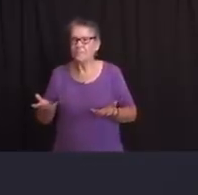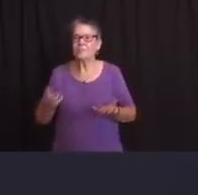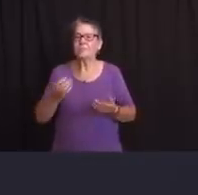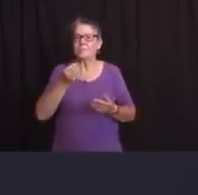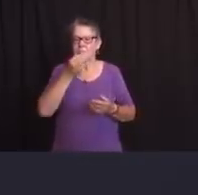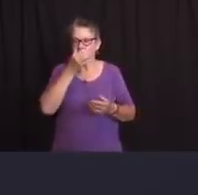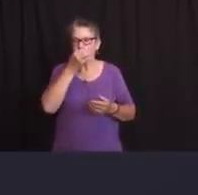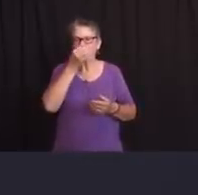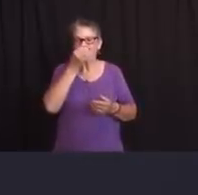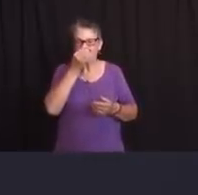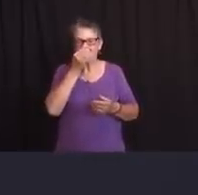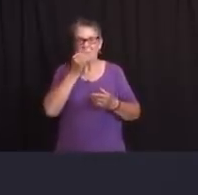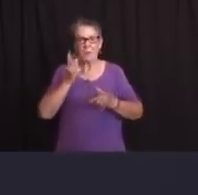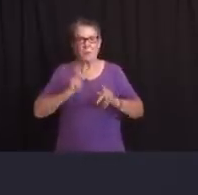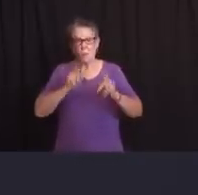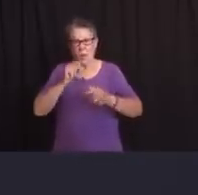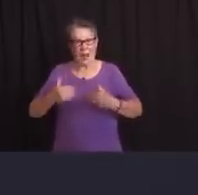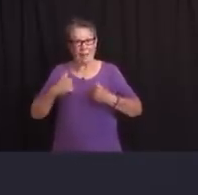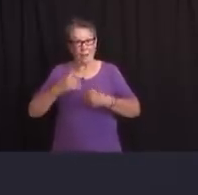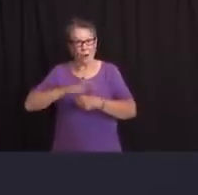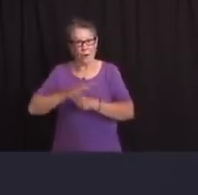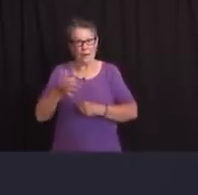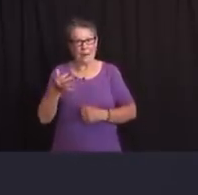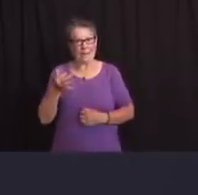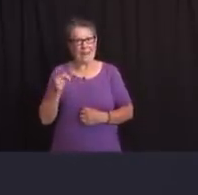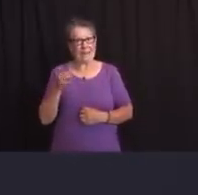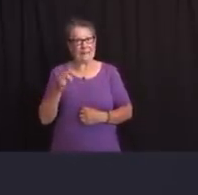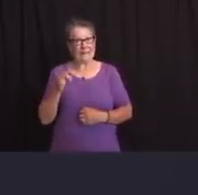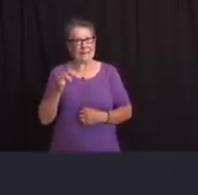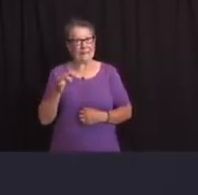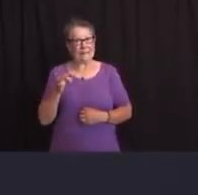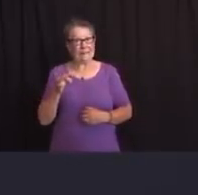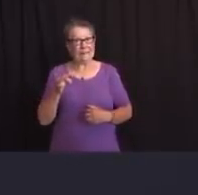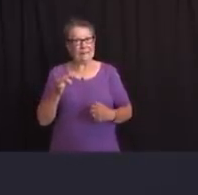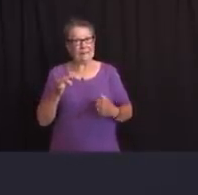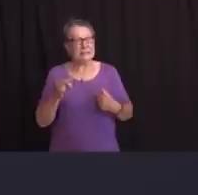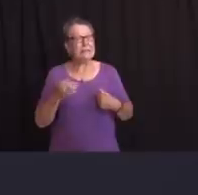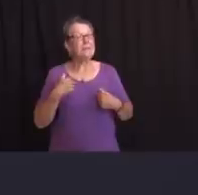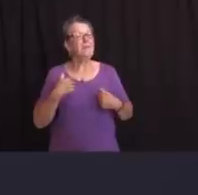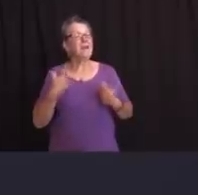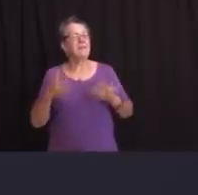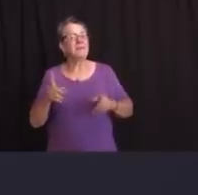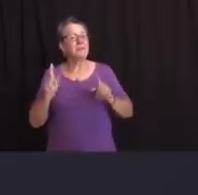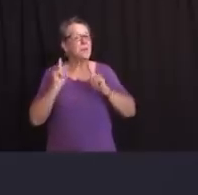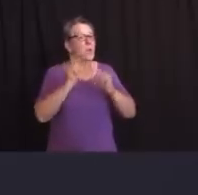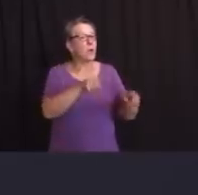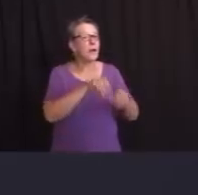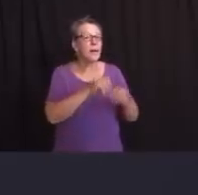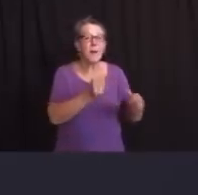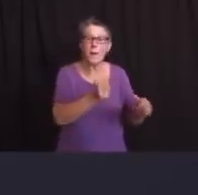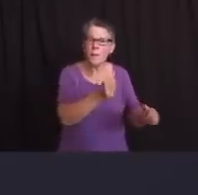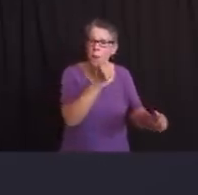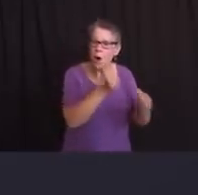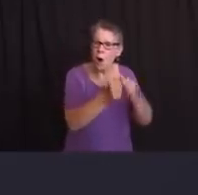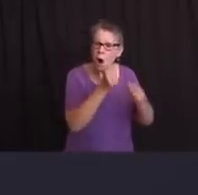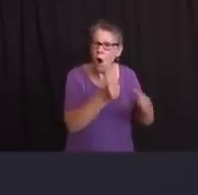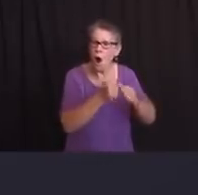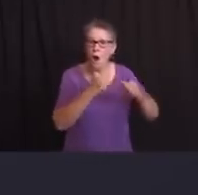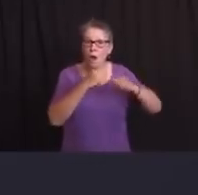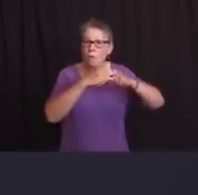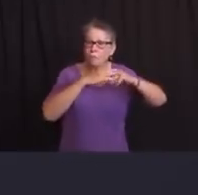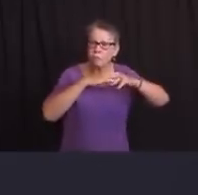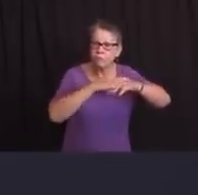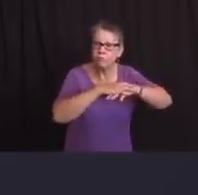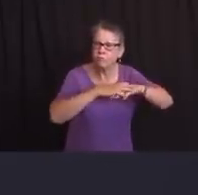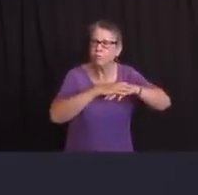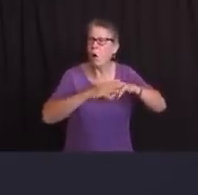packed indoor and outdoor events at venues that included bars, restaurants, guest houses, and rental homes. These